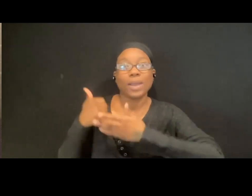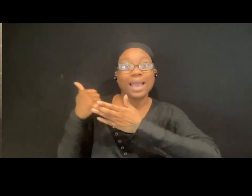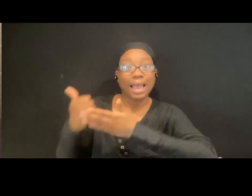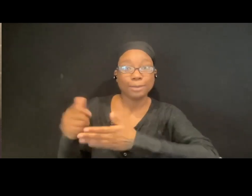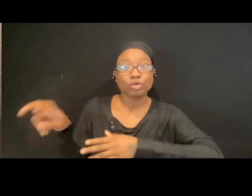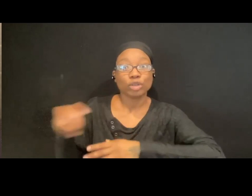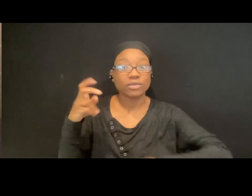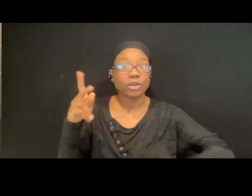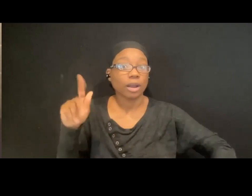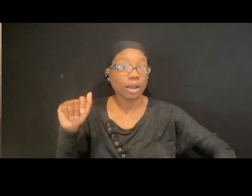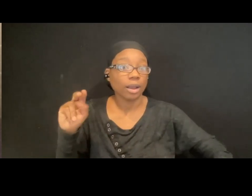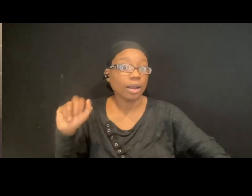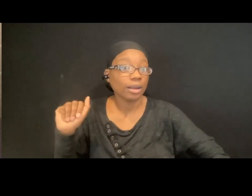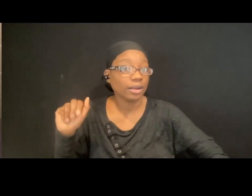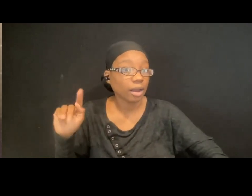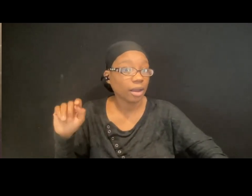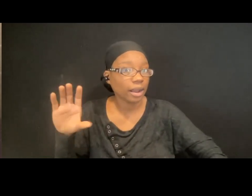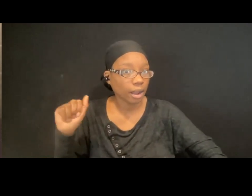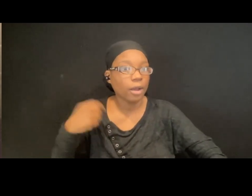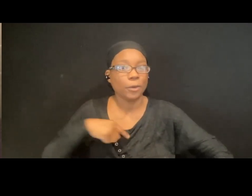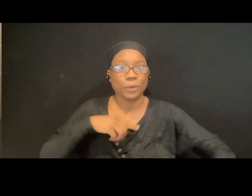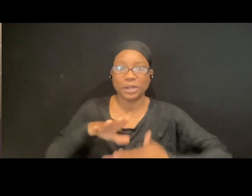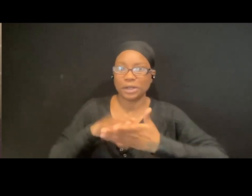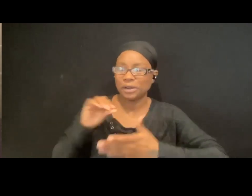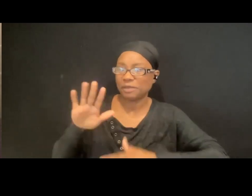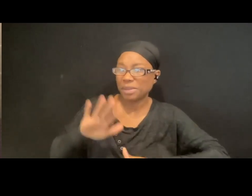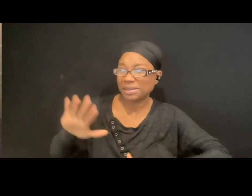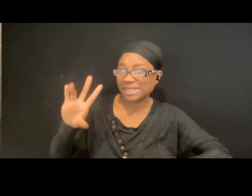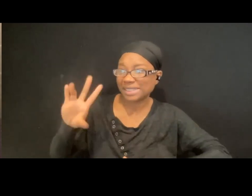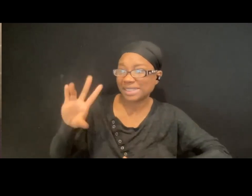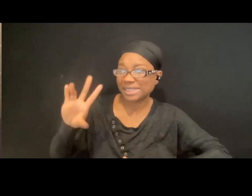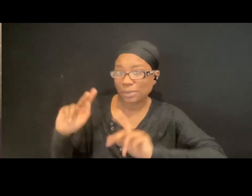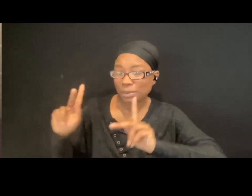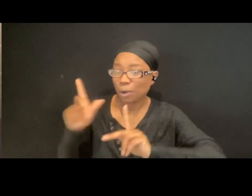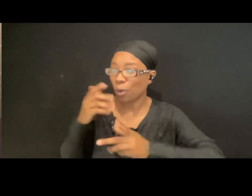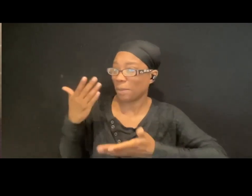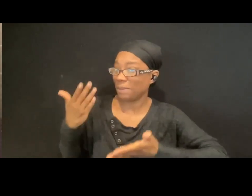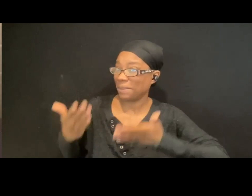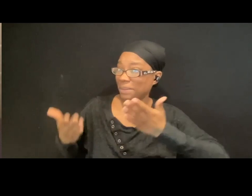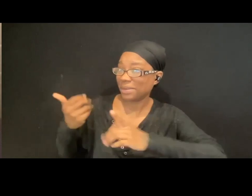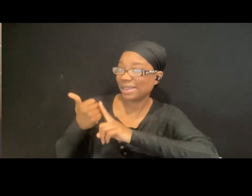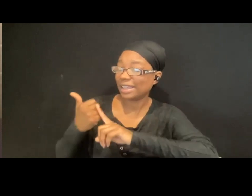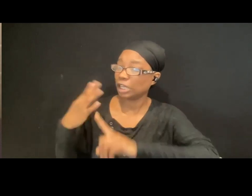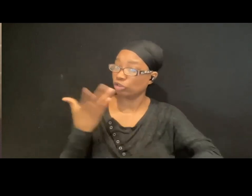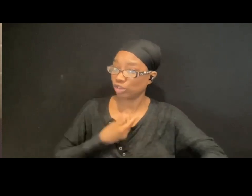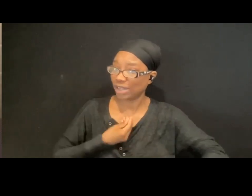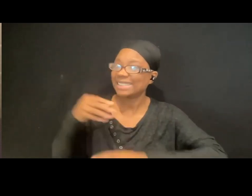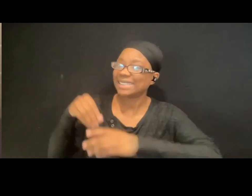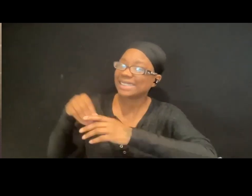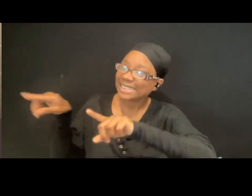think it was 7 other people that may be trans that were at that same